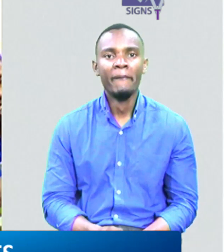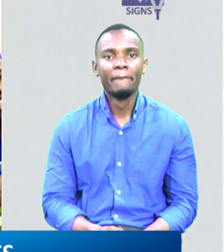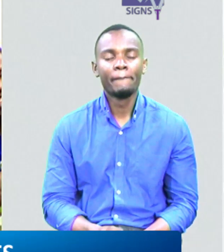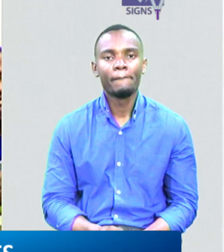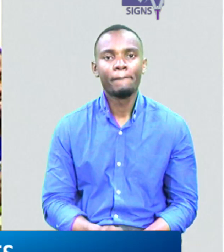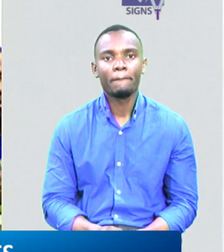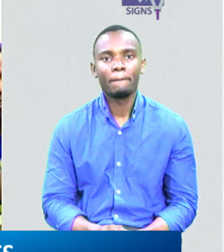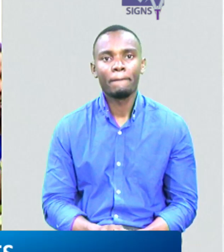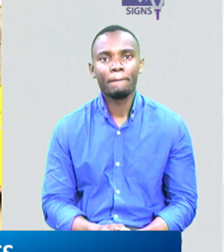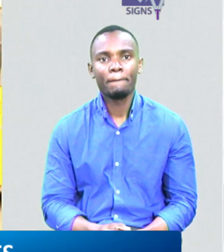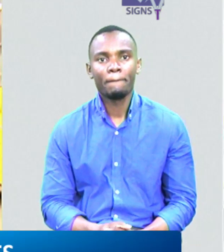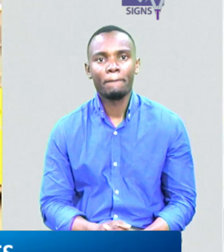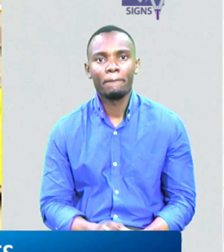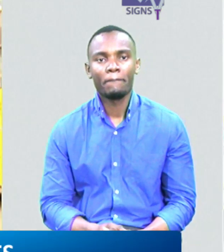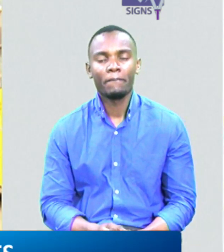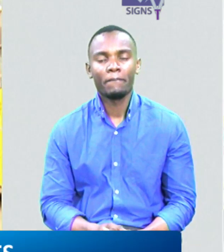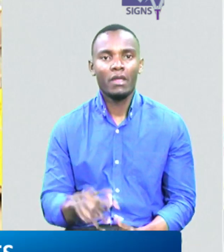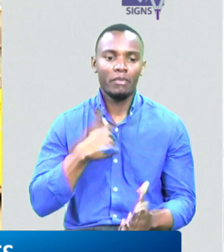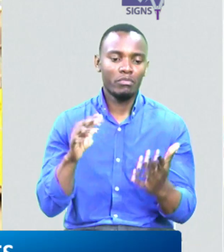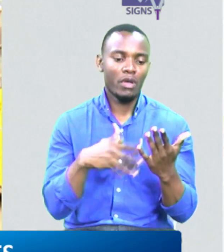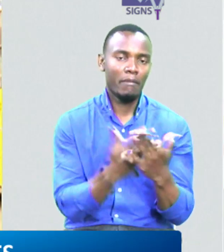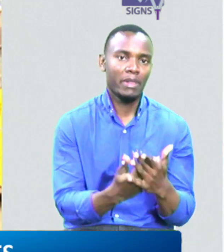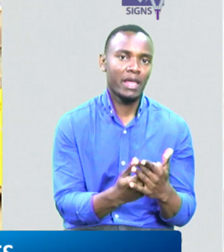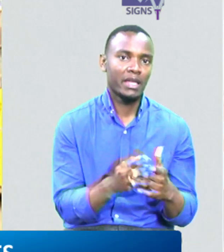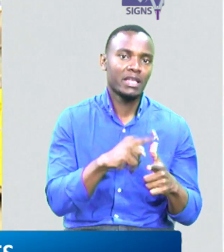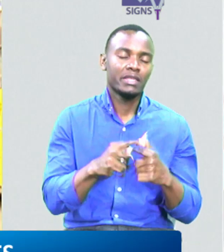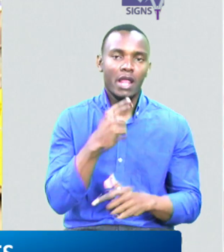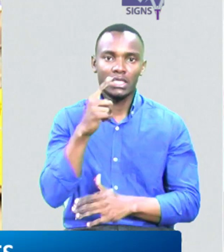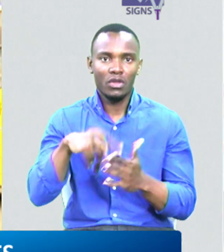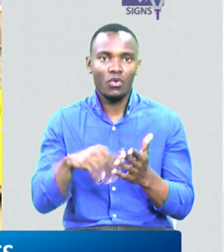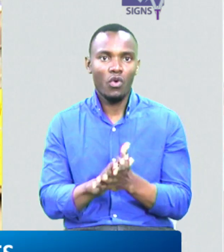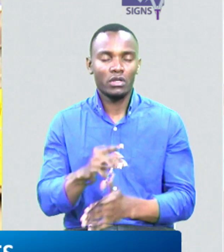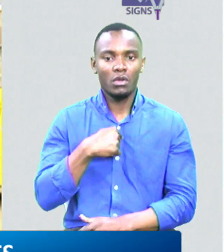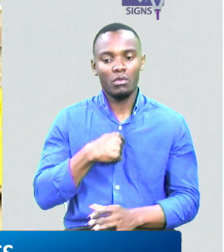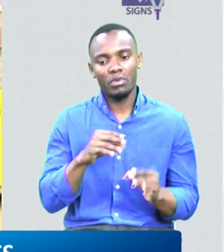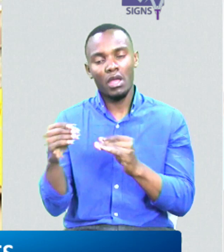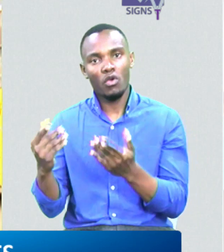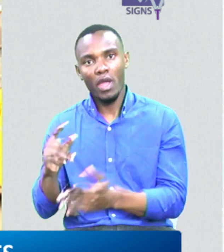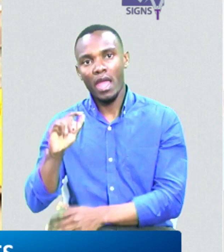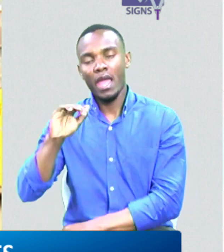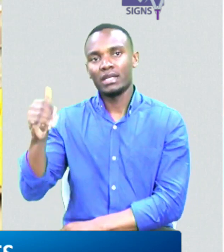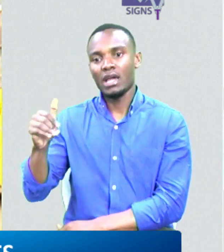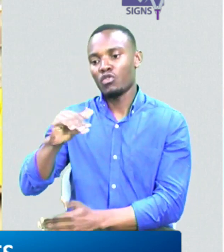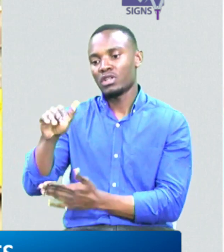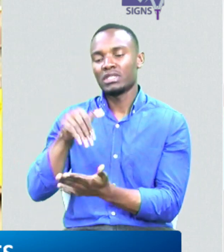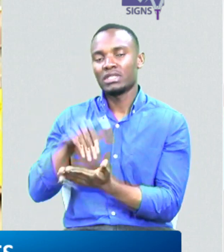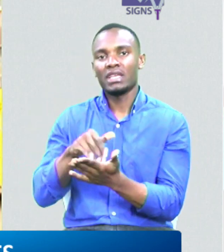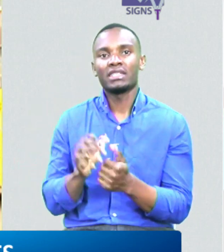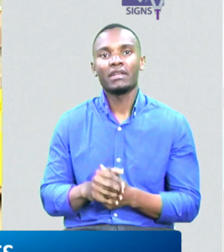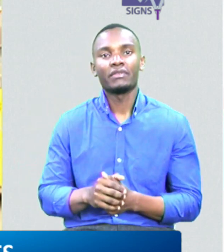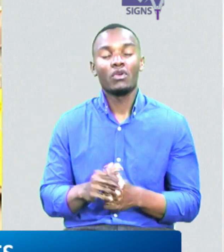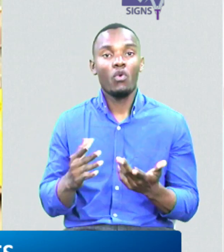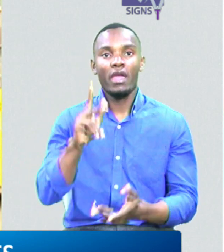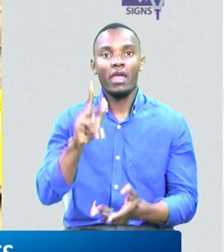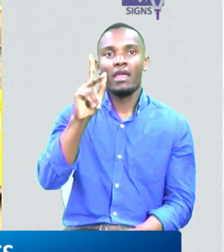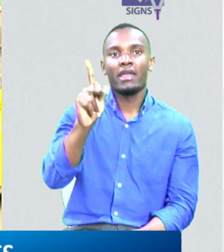Kenyans who had lined up for the exercise, saying they will communicate a new venue for the exercise to resume on Wednesday.